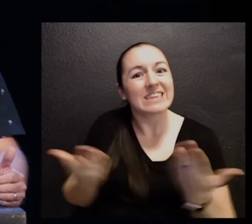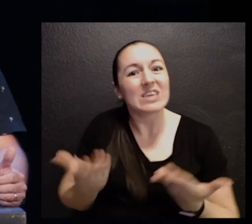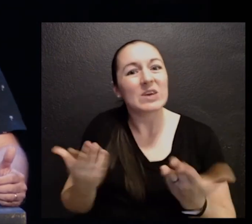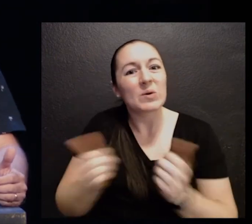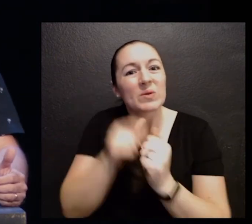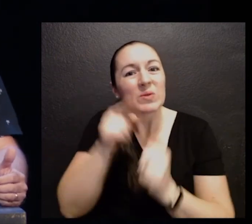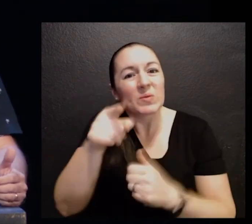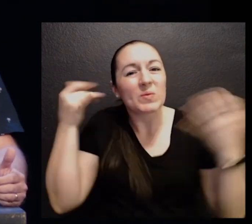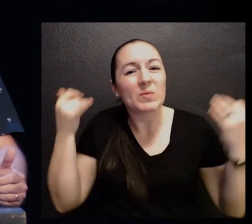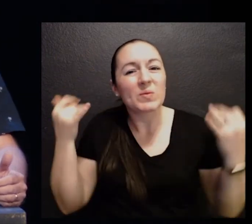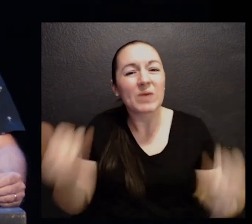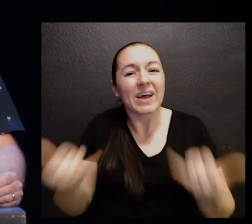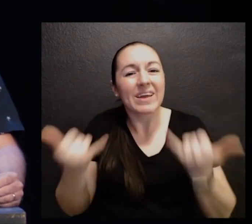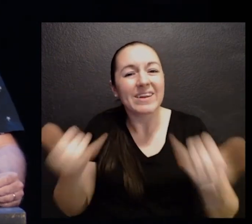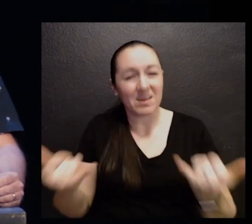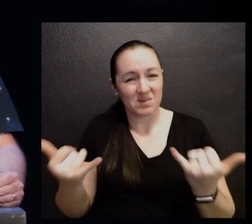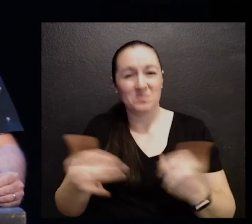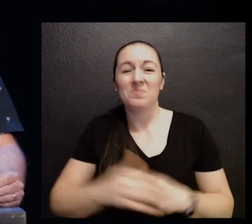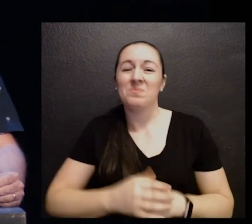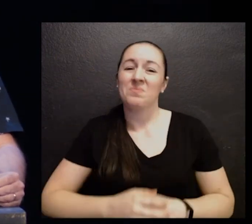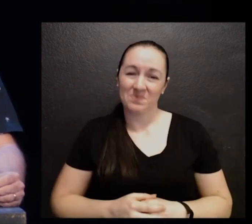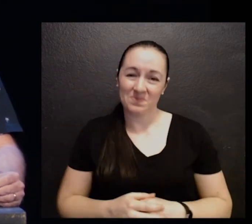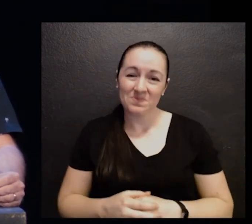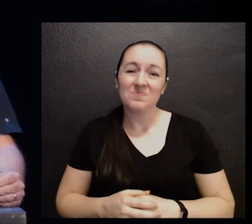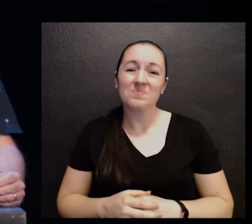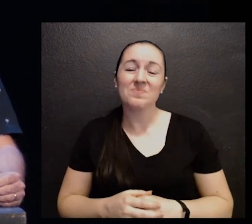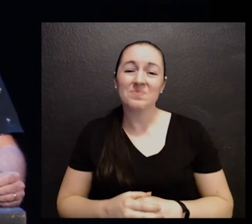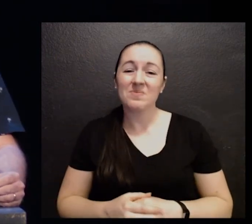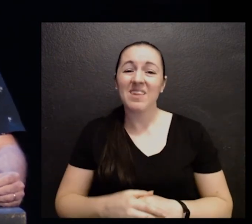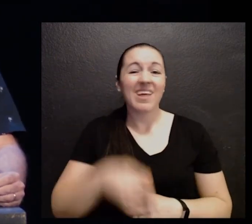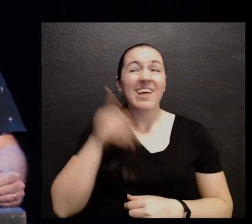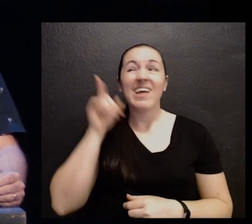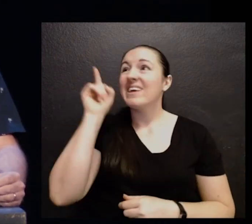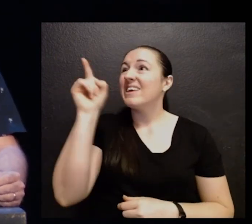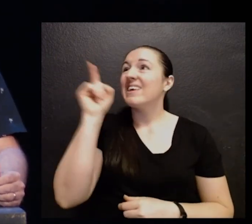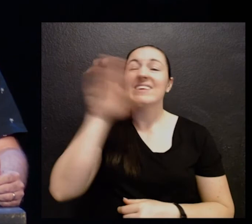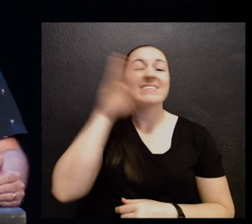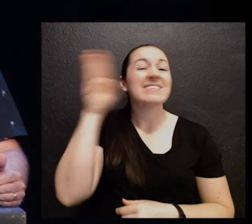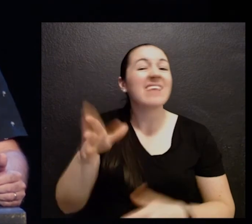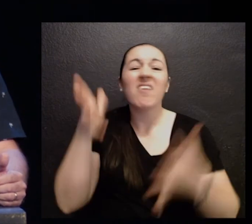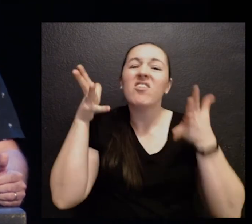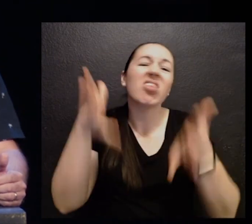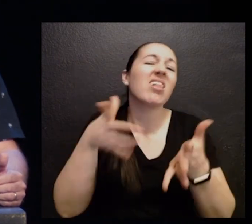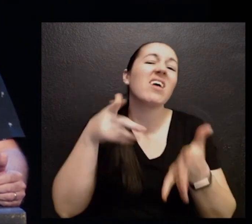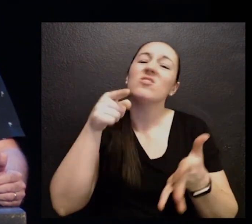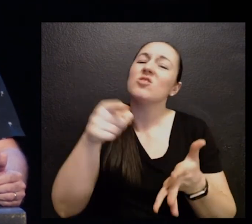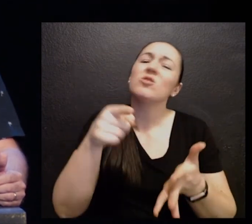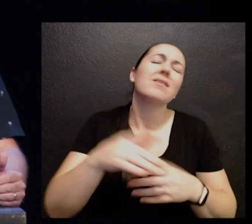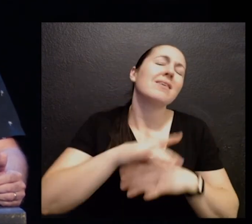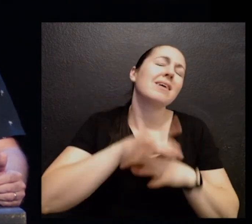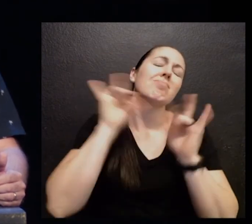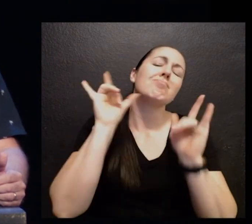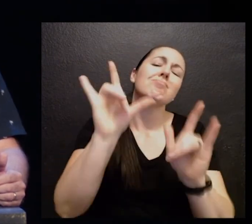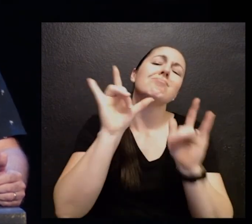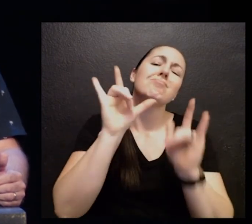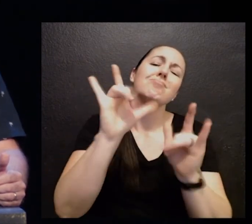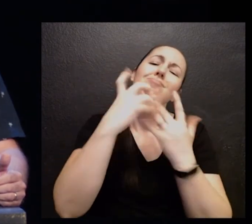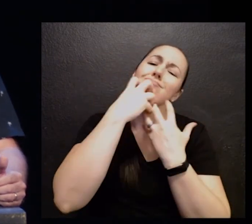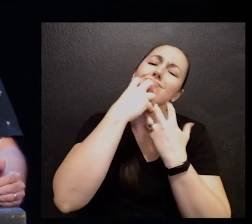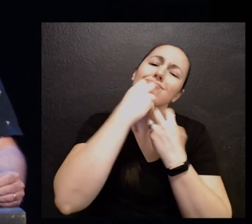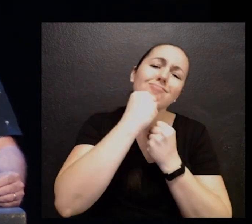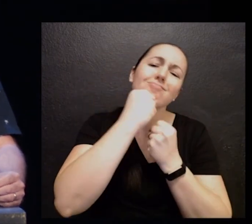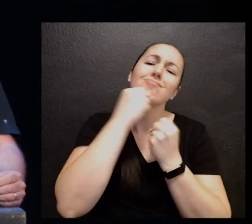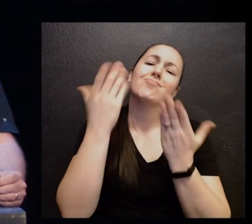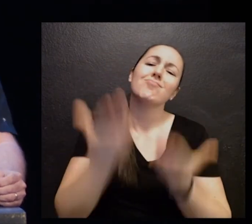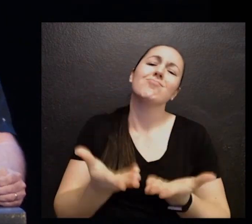right here and right now. He has never left you, and he loves you. He